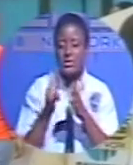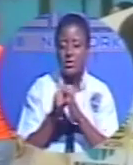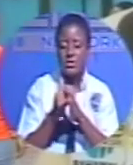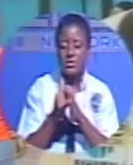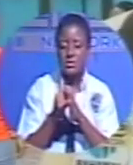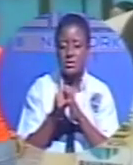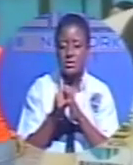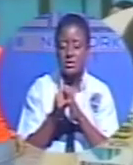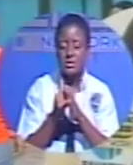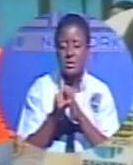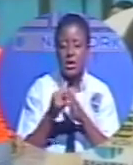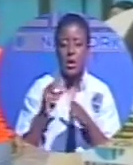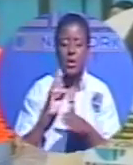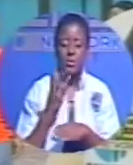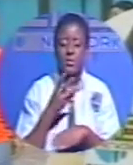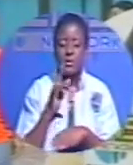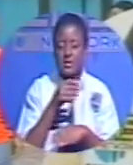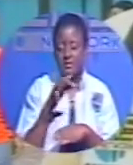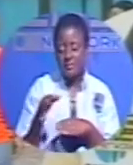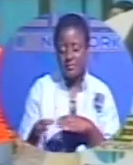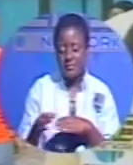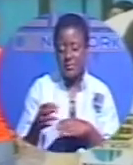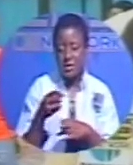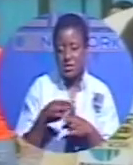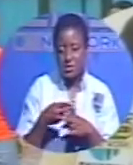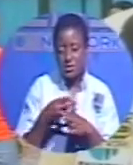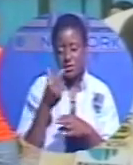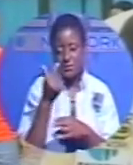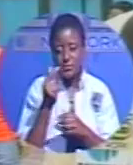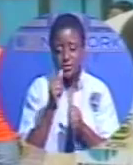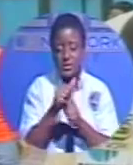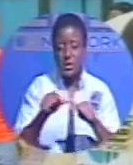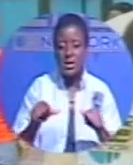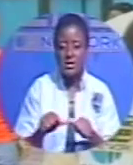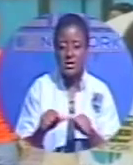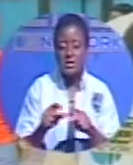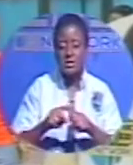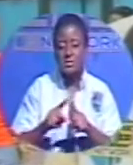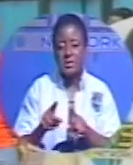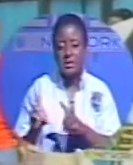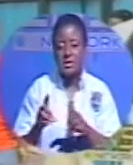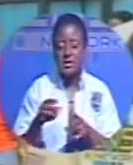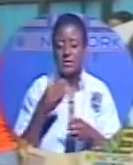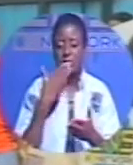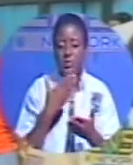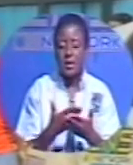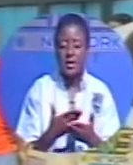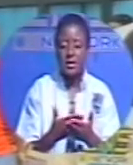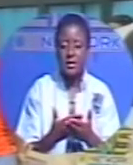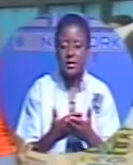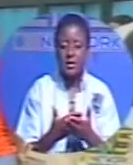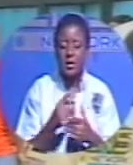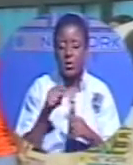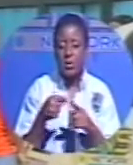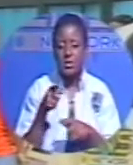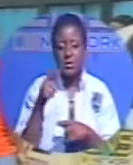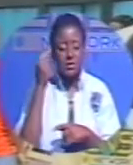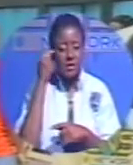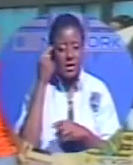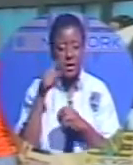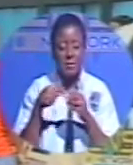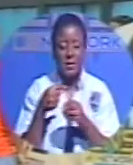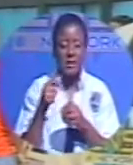short in a few areas, but notwithstanding the overall performances, were extremely well by the athletes. When you consider